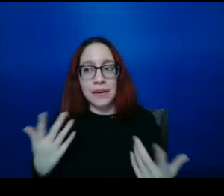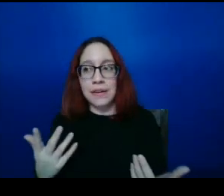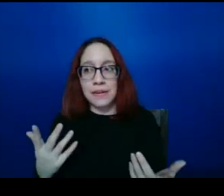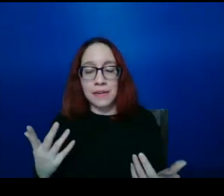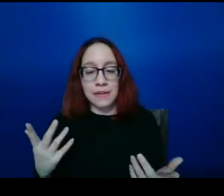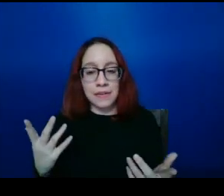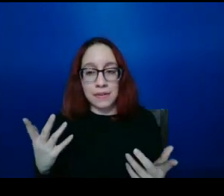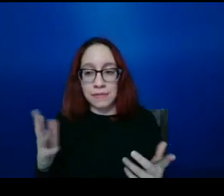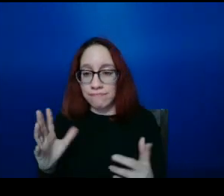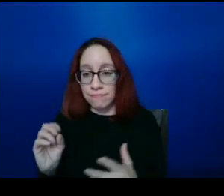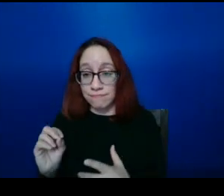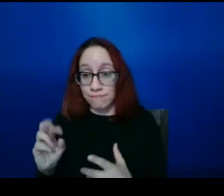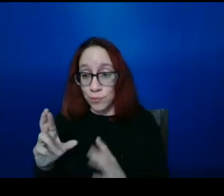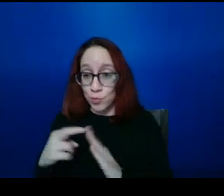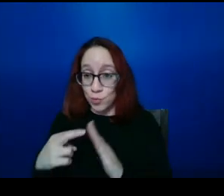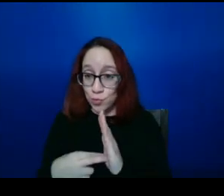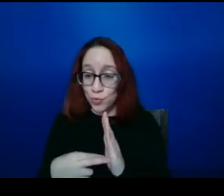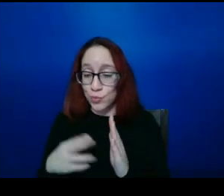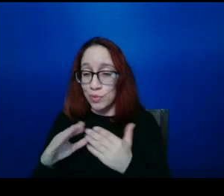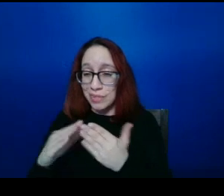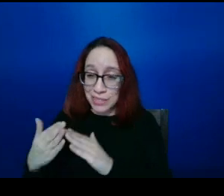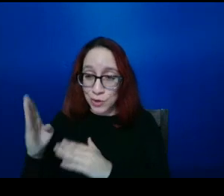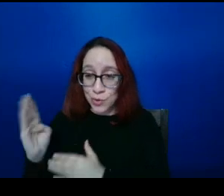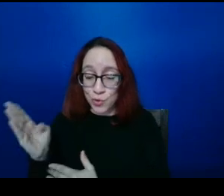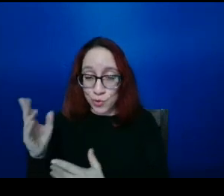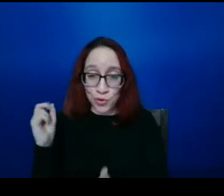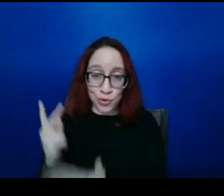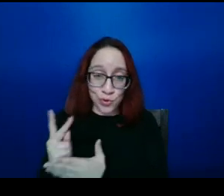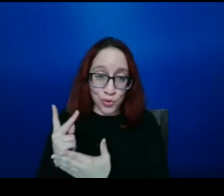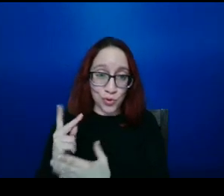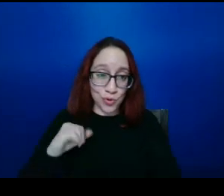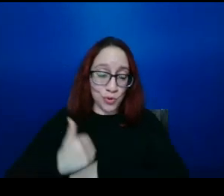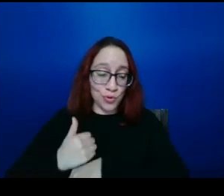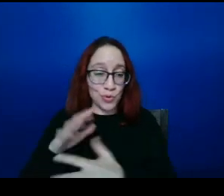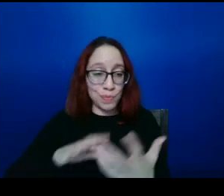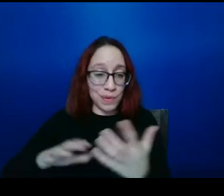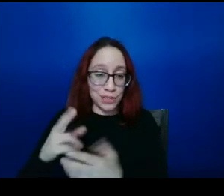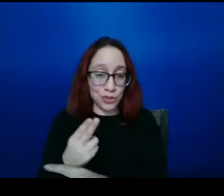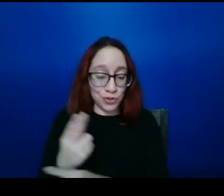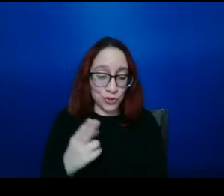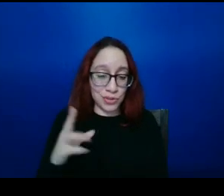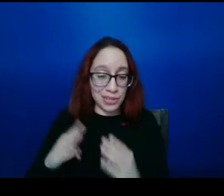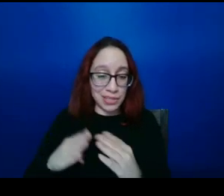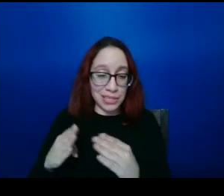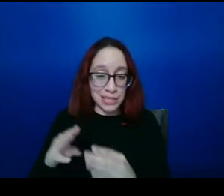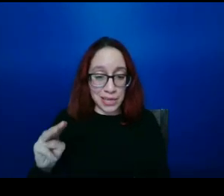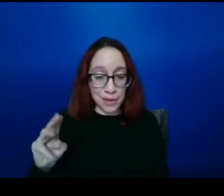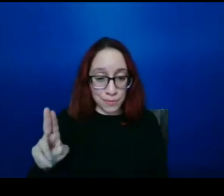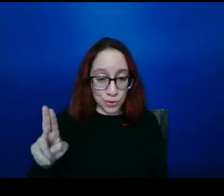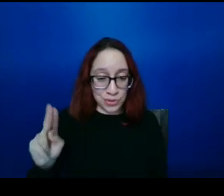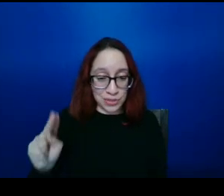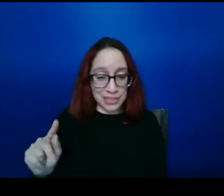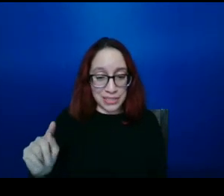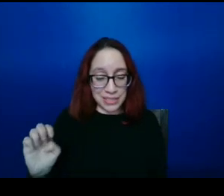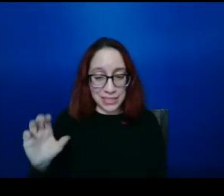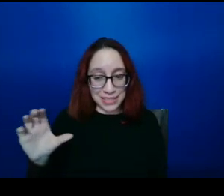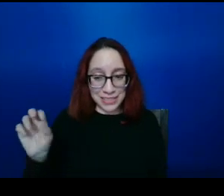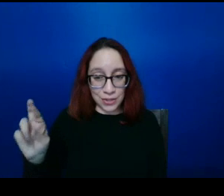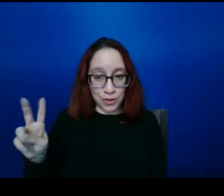It's an ordinance of the City of Boynton Beach, Florida, approving the establishment of the mixed-use downtown MUDT zoning district,